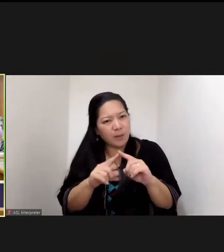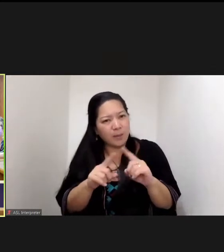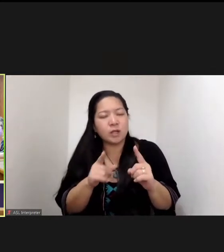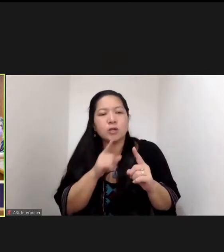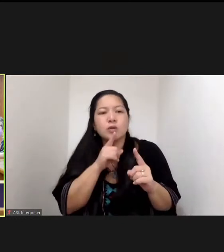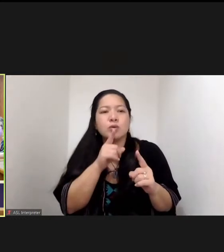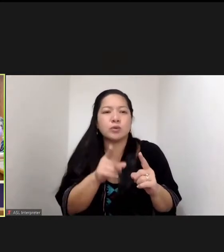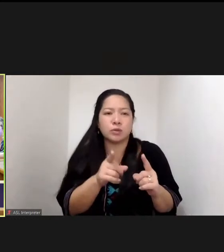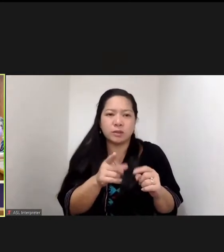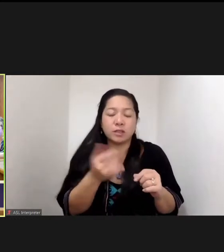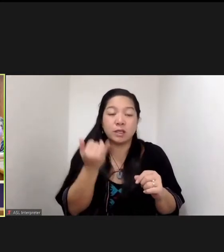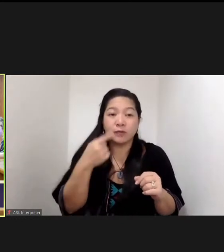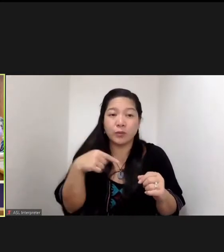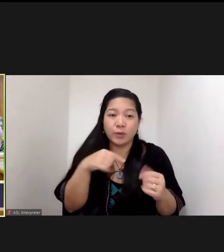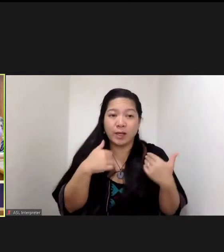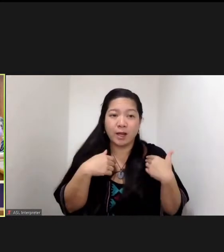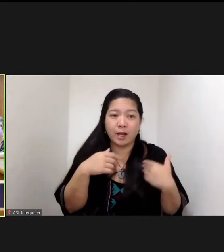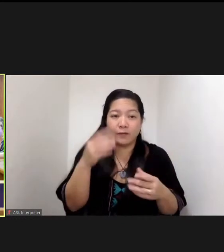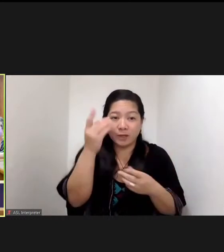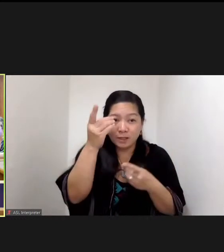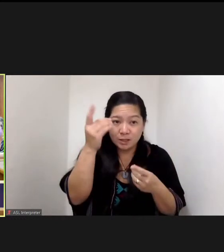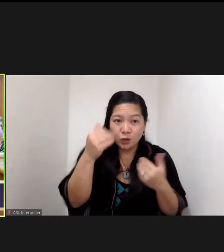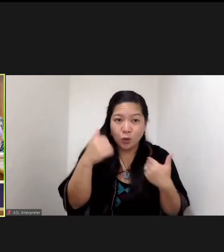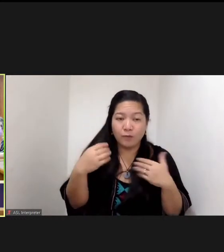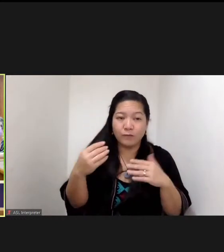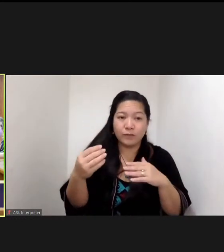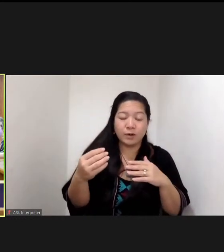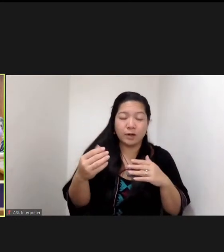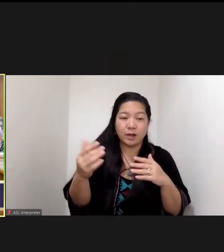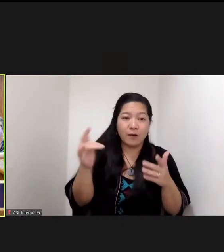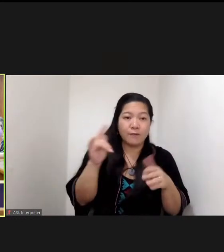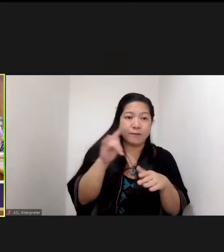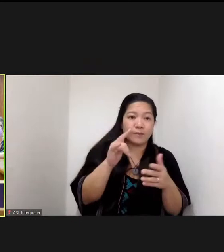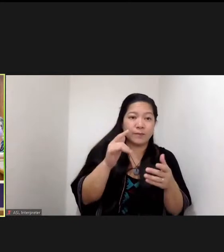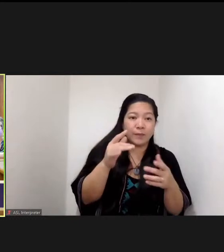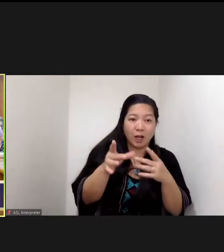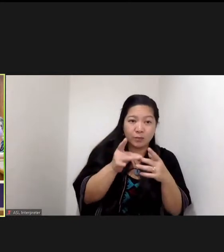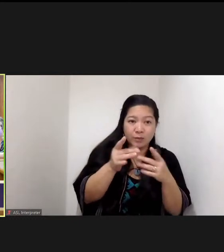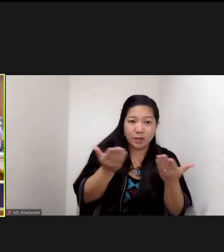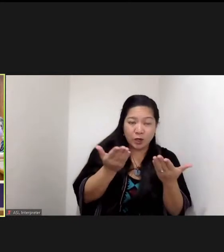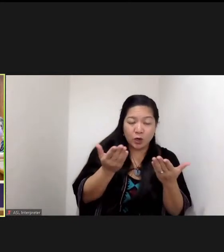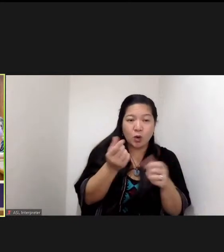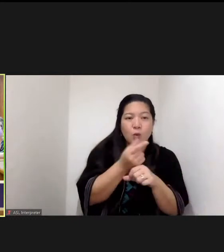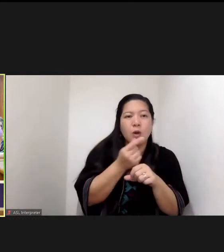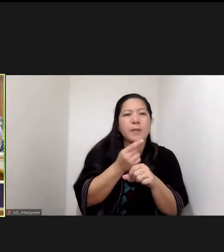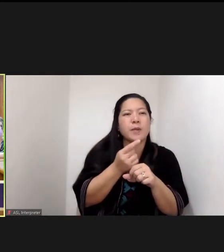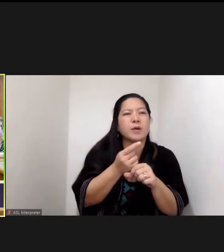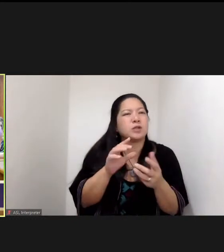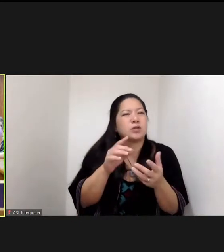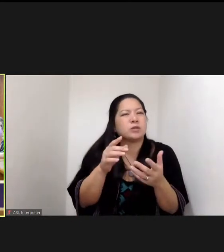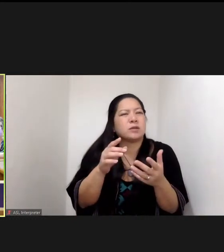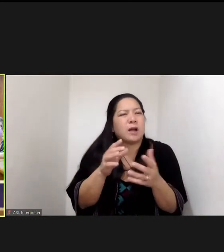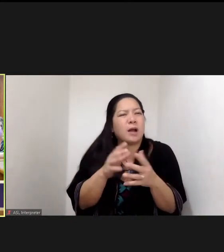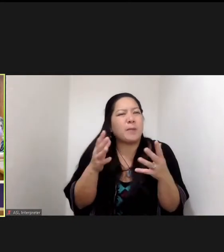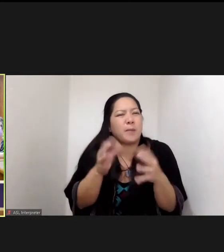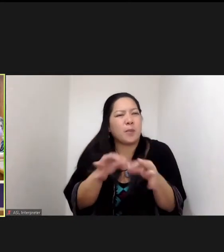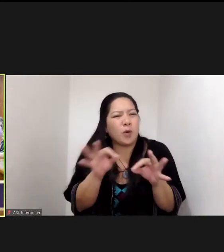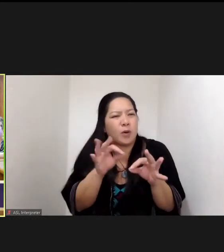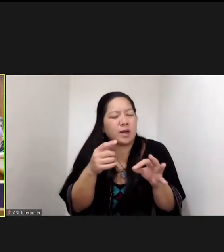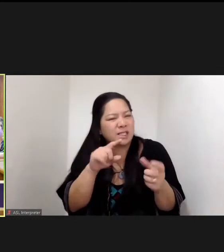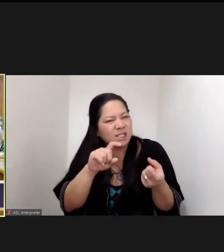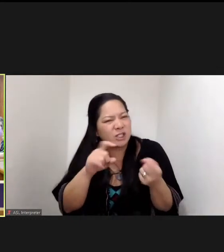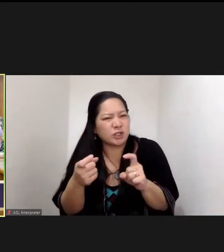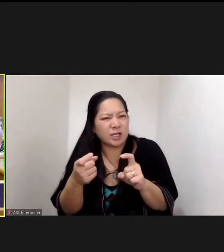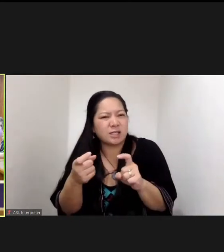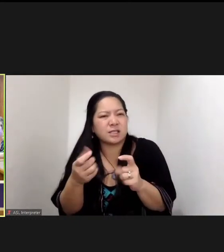if we have a virus that comes or a variant that comes that's much more transmissive or severe, that changes the entire landscape, as you saw